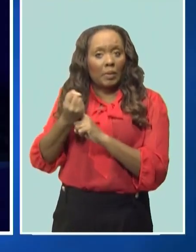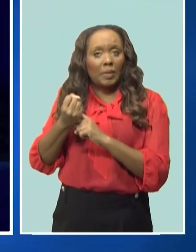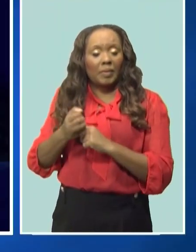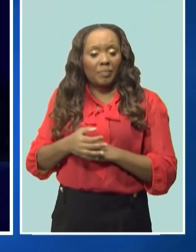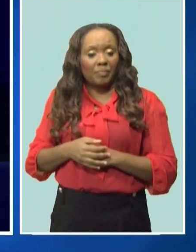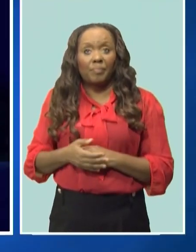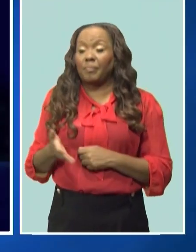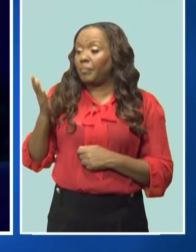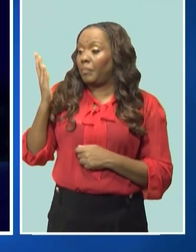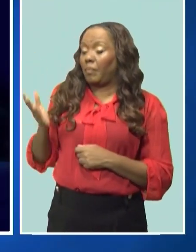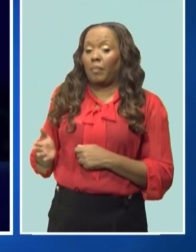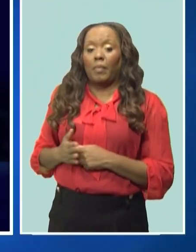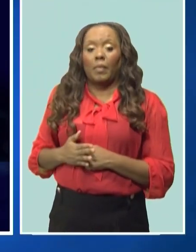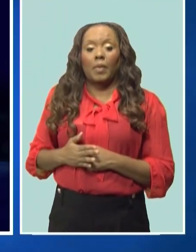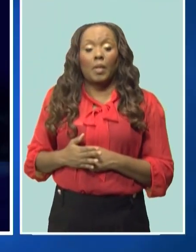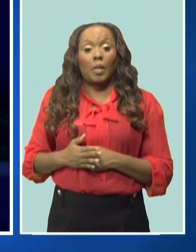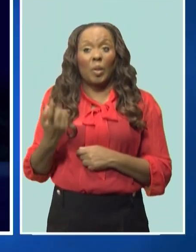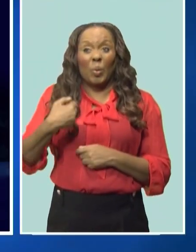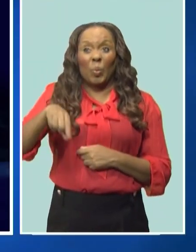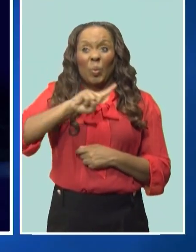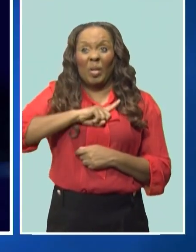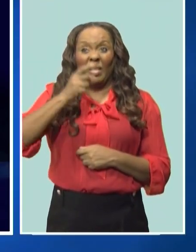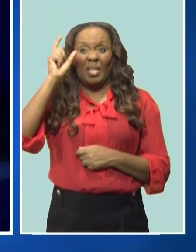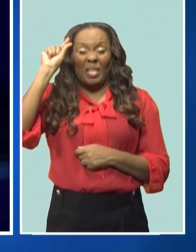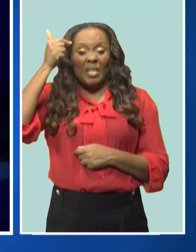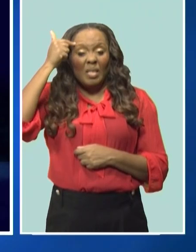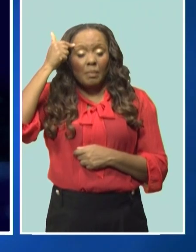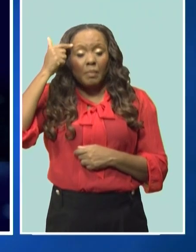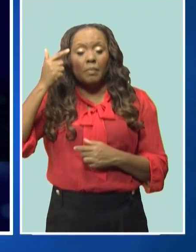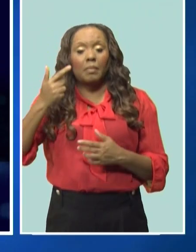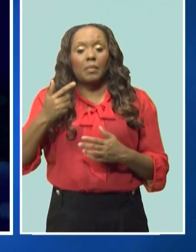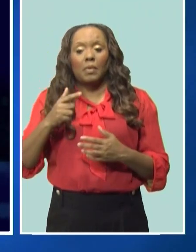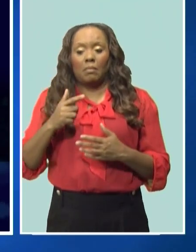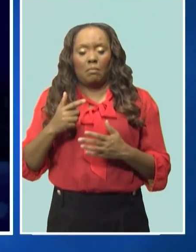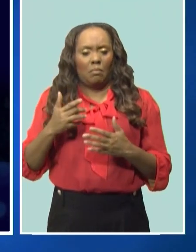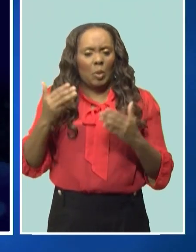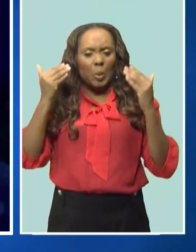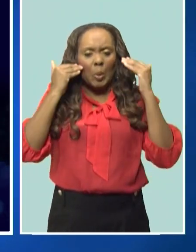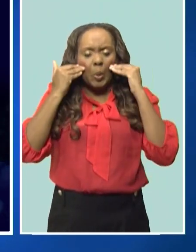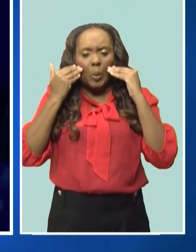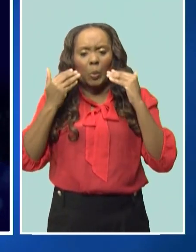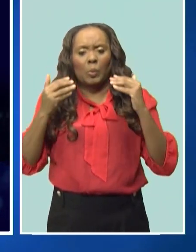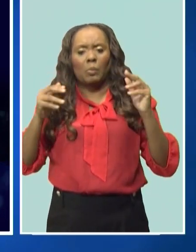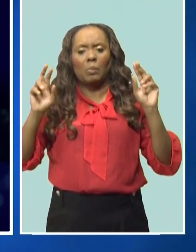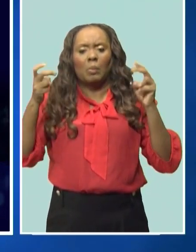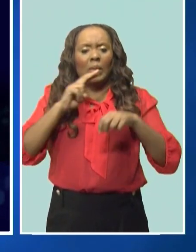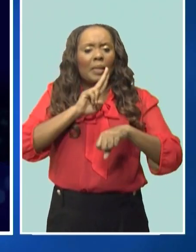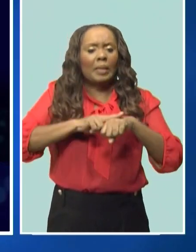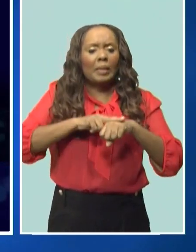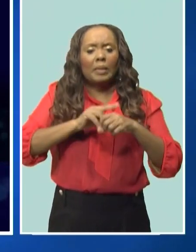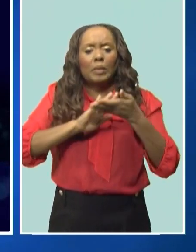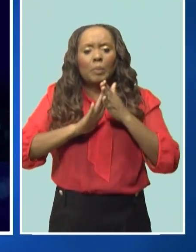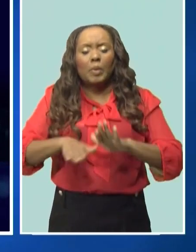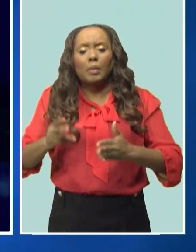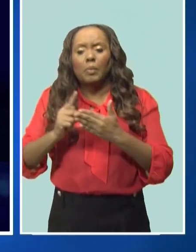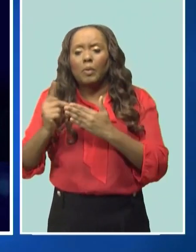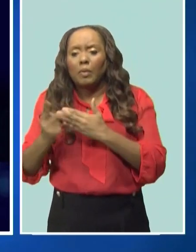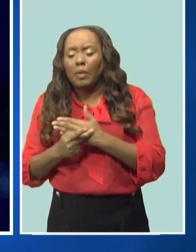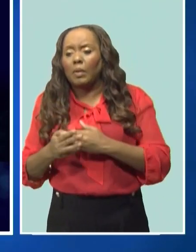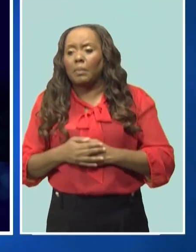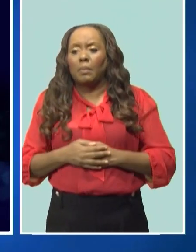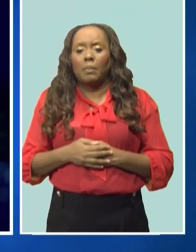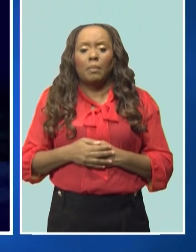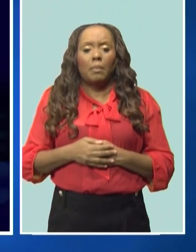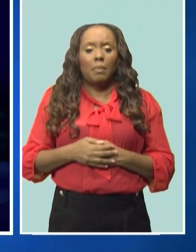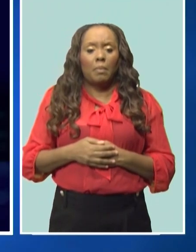Understand that we as a government, crime prevention, National Peace Program, the police service, the Office of the Attorney